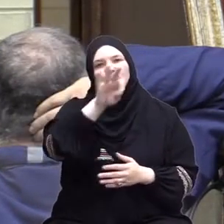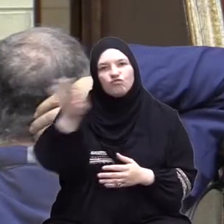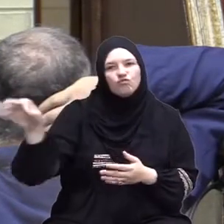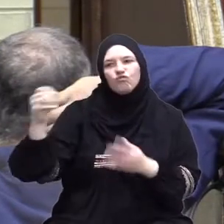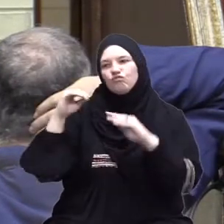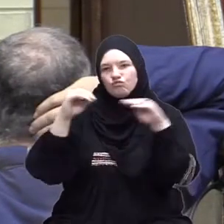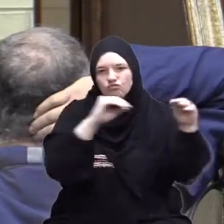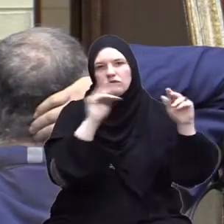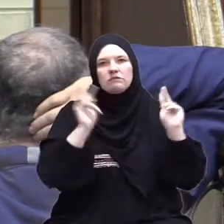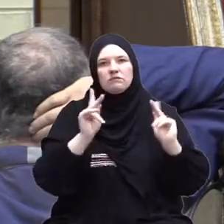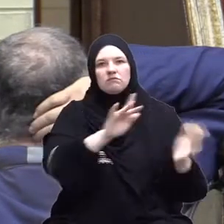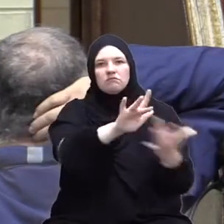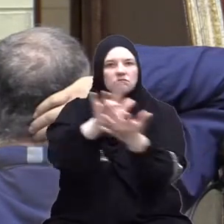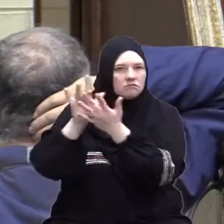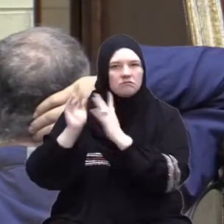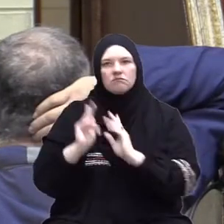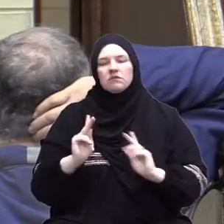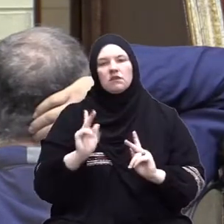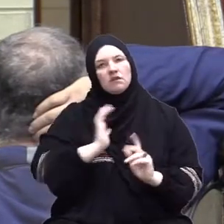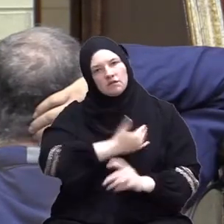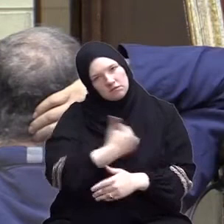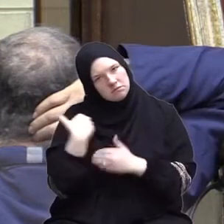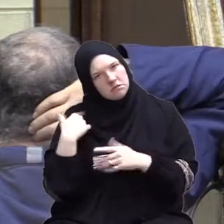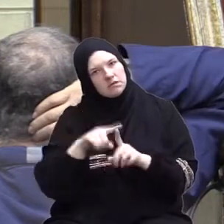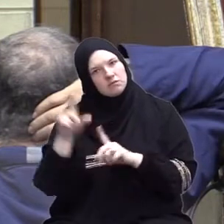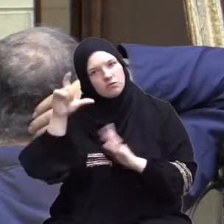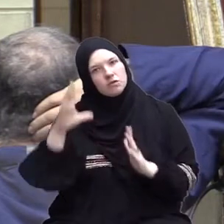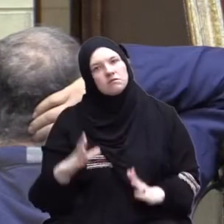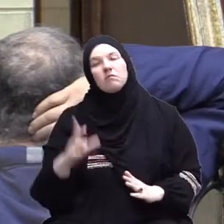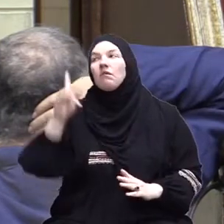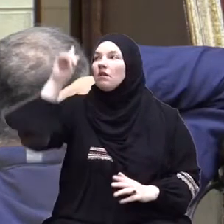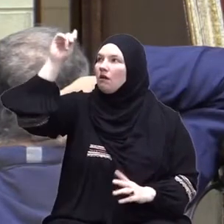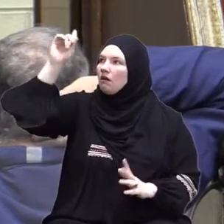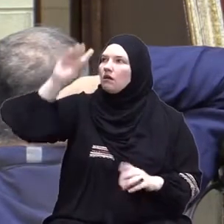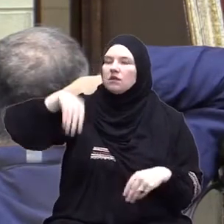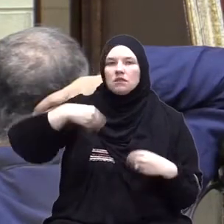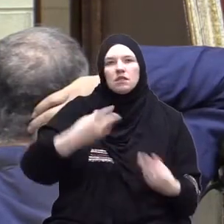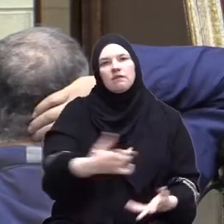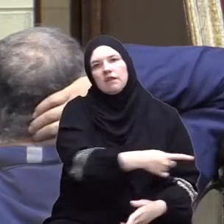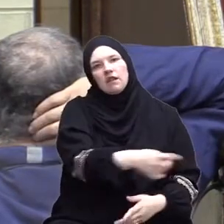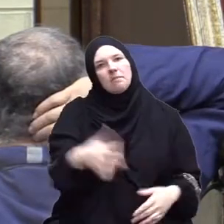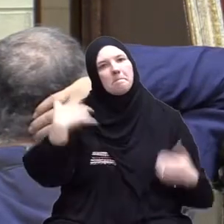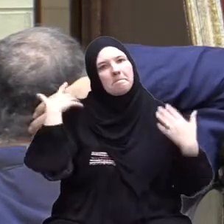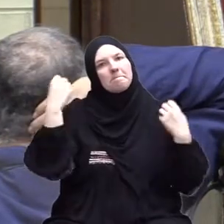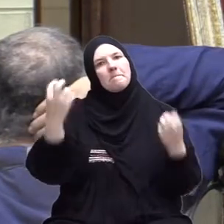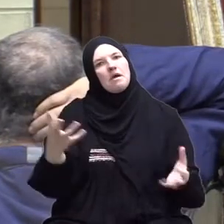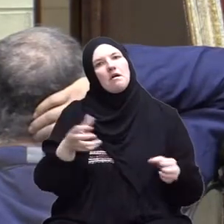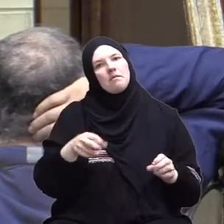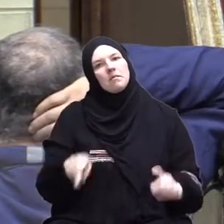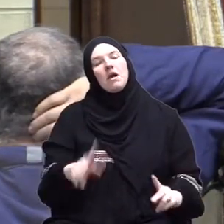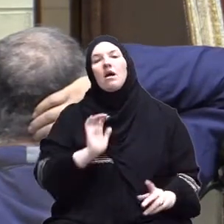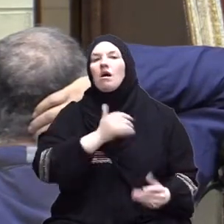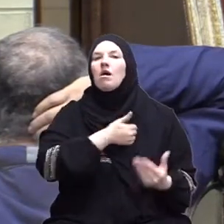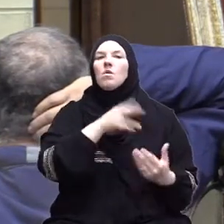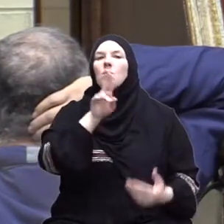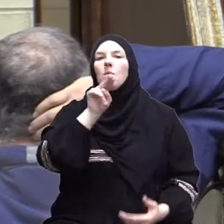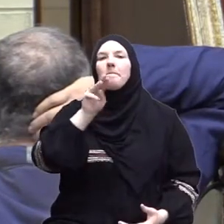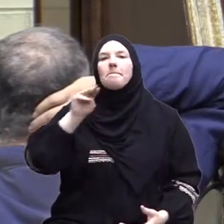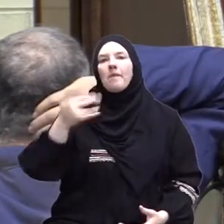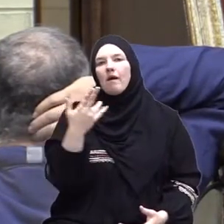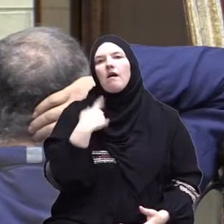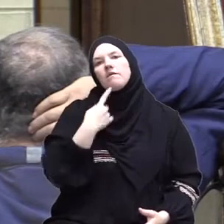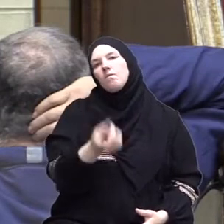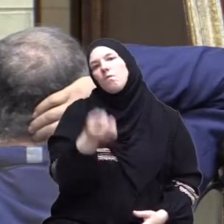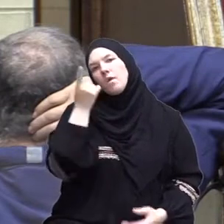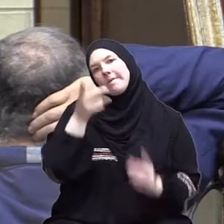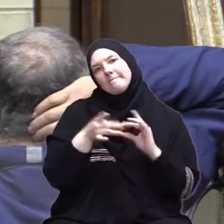out. So Allah subhanahu wa ta'ala is giving them all of these opportunities. Our ummah has one